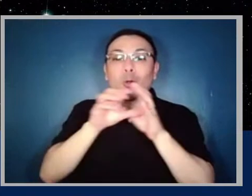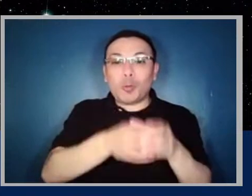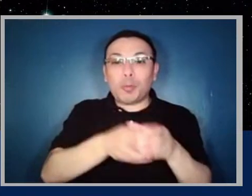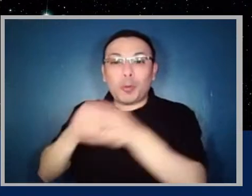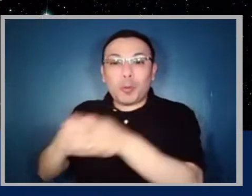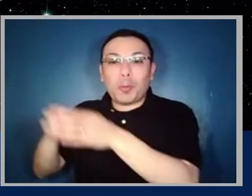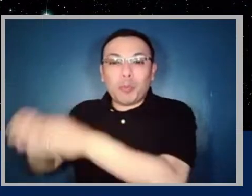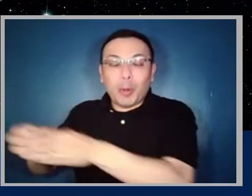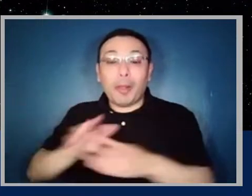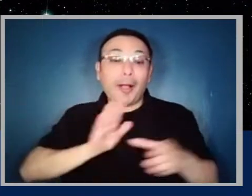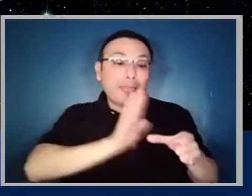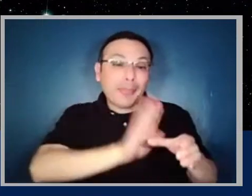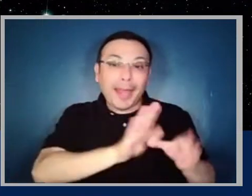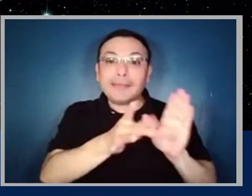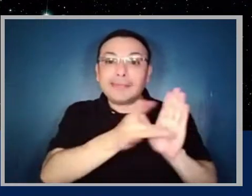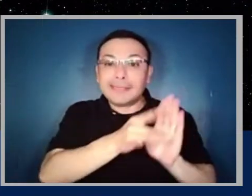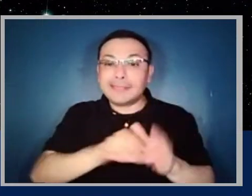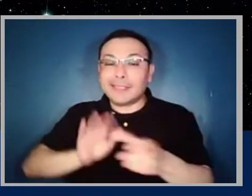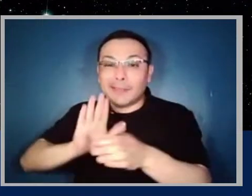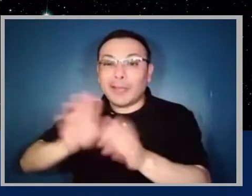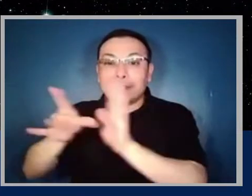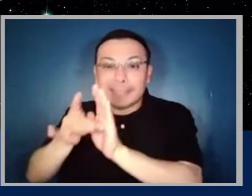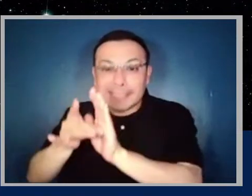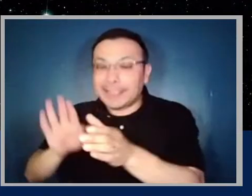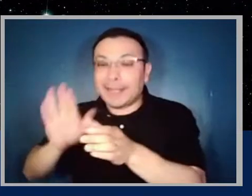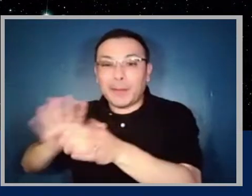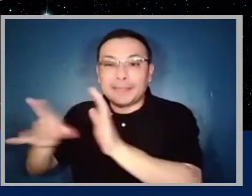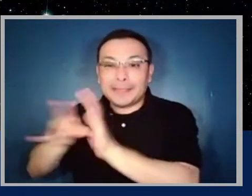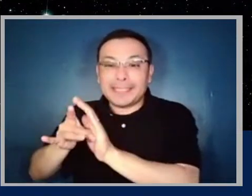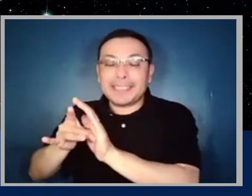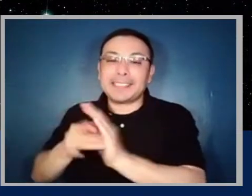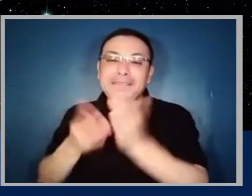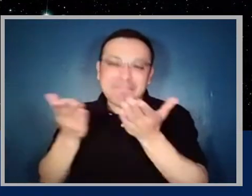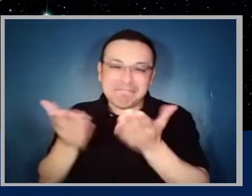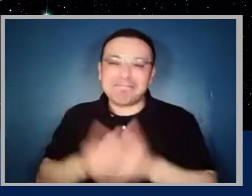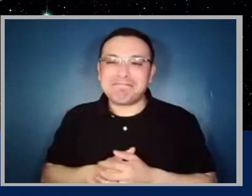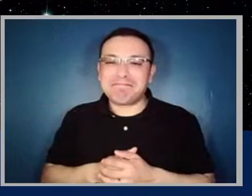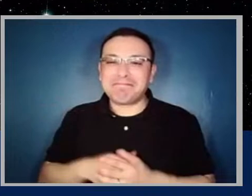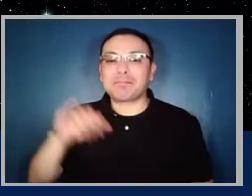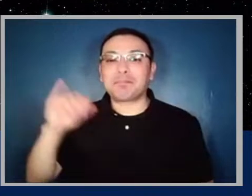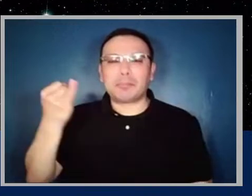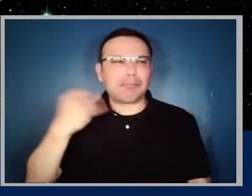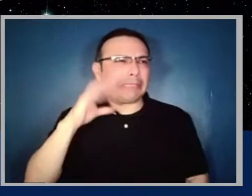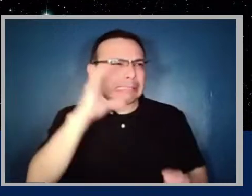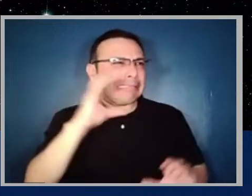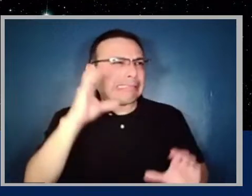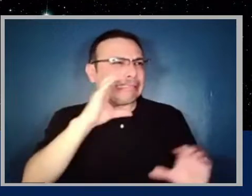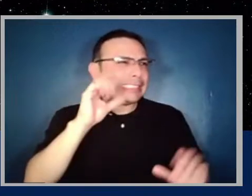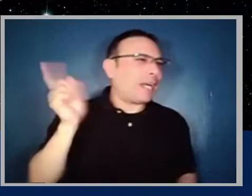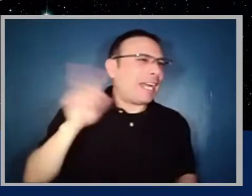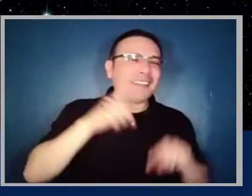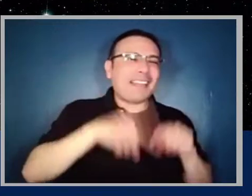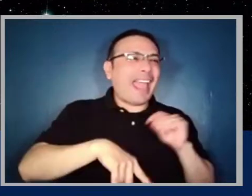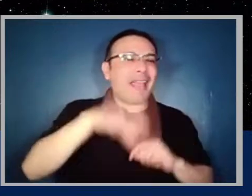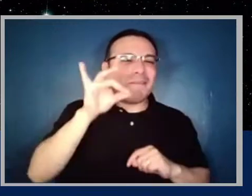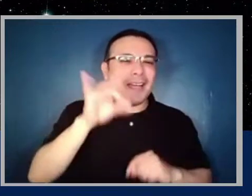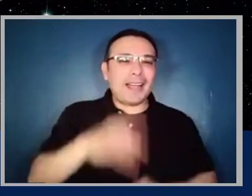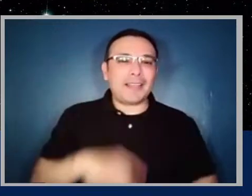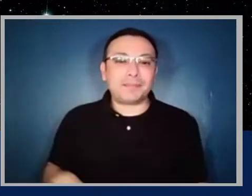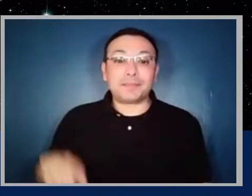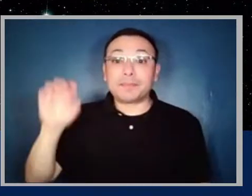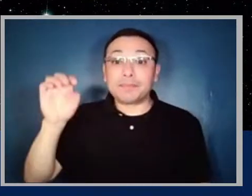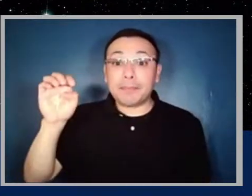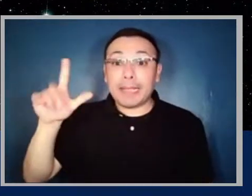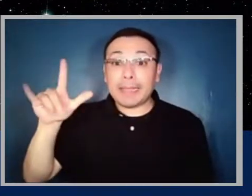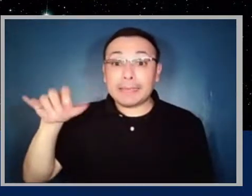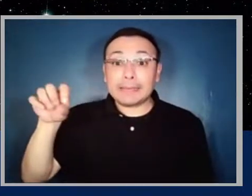So I'm looking for the sticker. I don't think I have the sticker anywhere. Does the V.A.D, does that actually, like, do you have an acronym